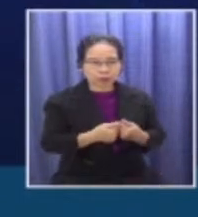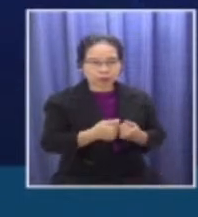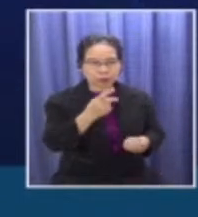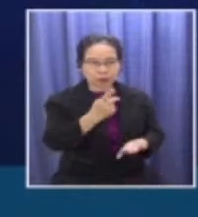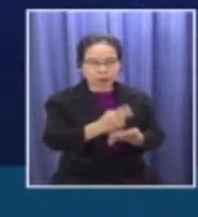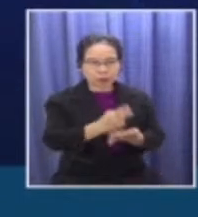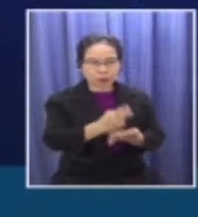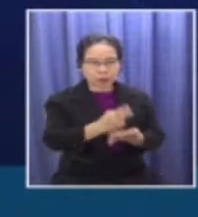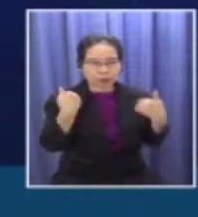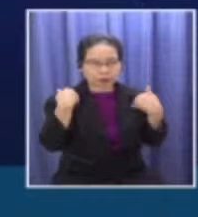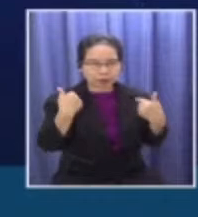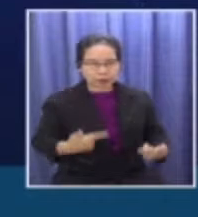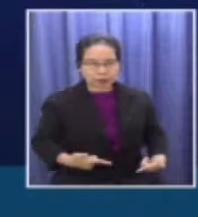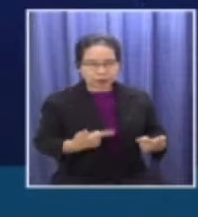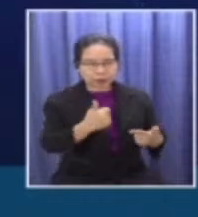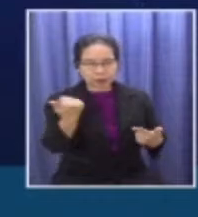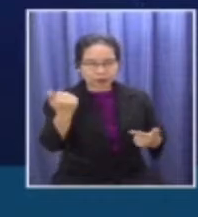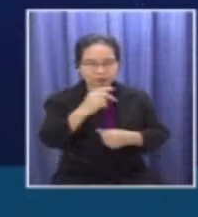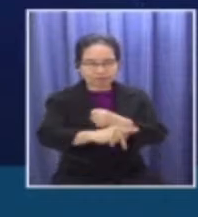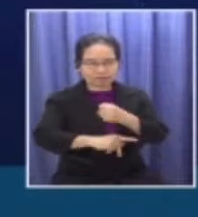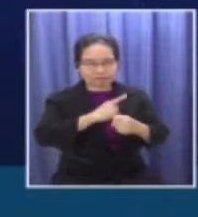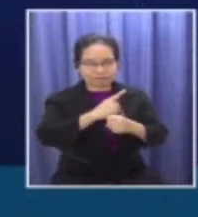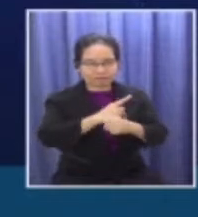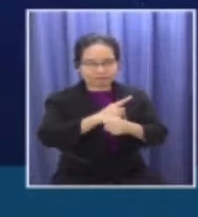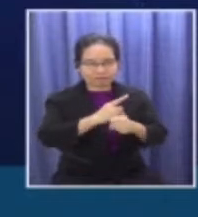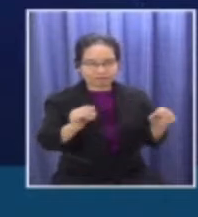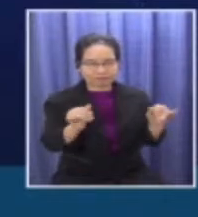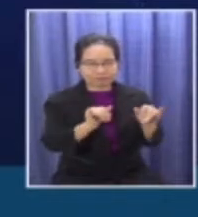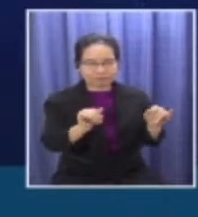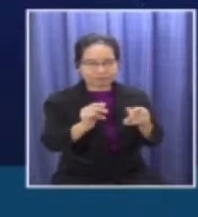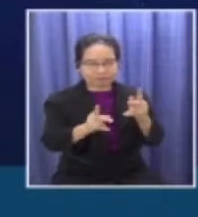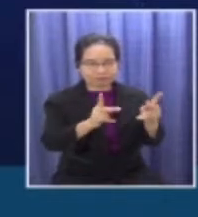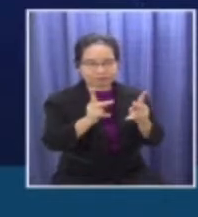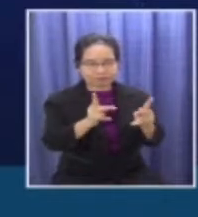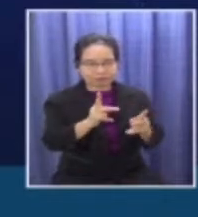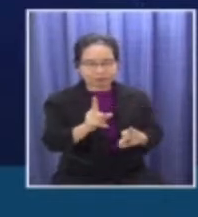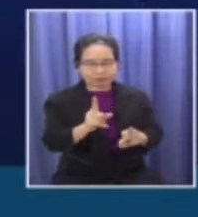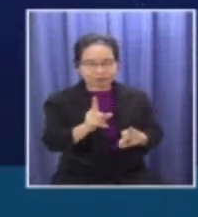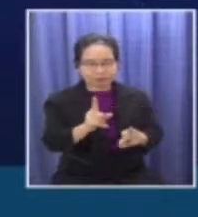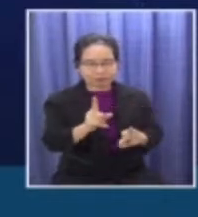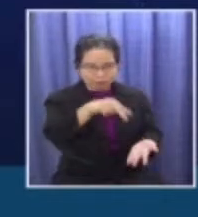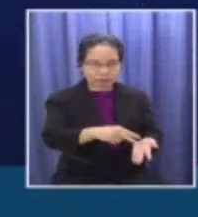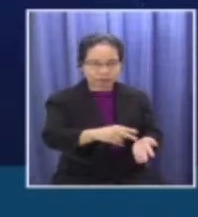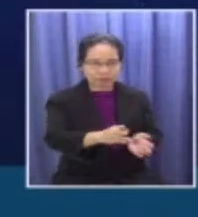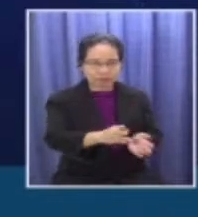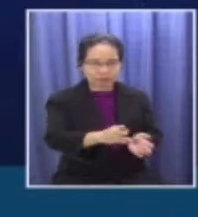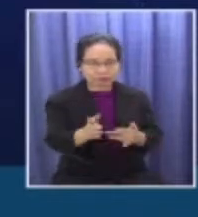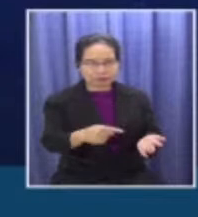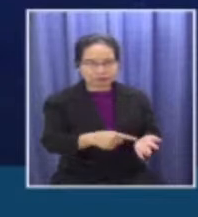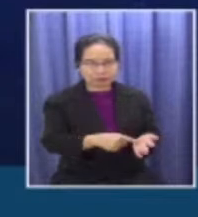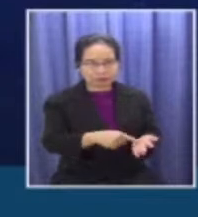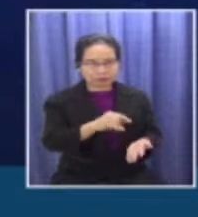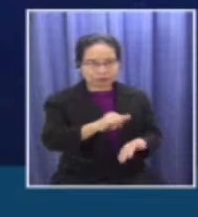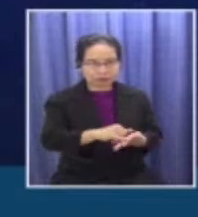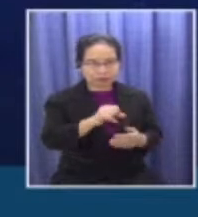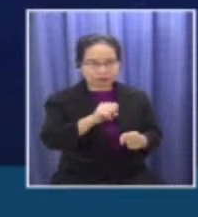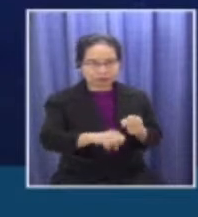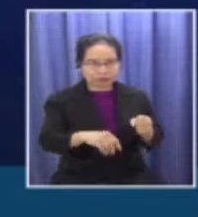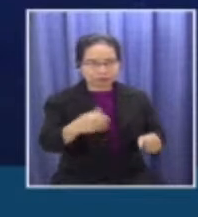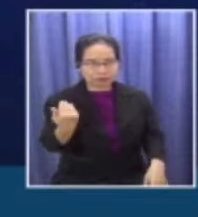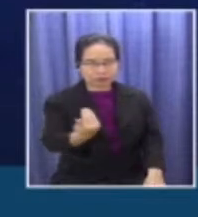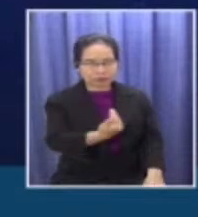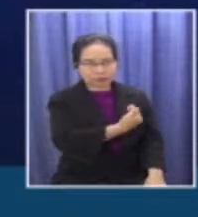Steve Pardico, how, if it can be proved that there's life in other planets, like man, what's the stand of the Bible